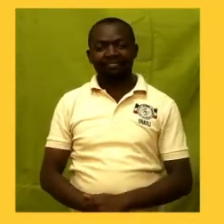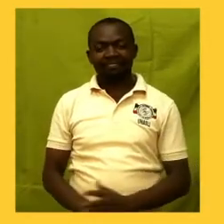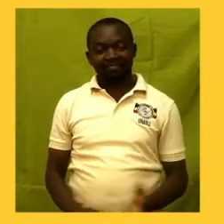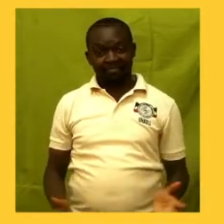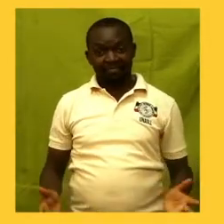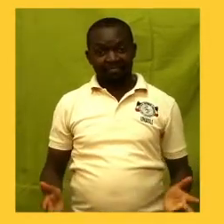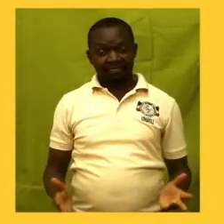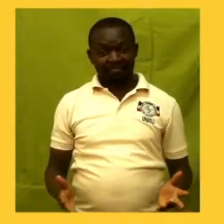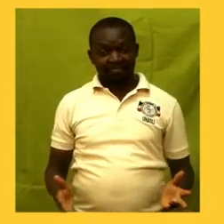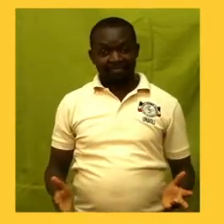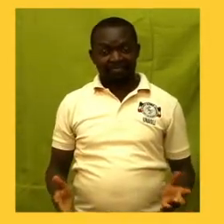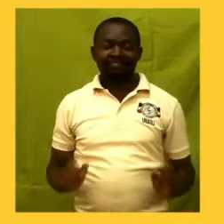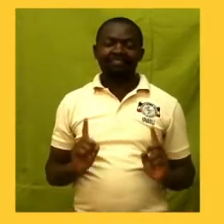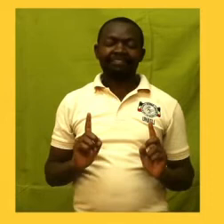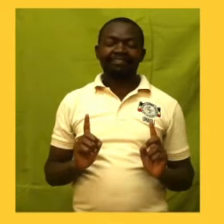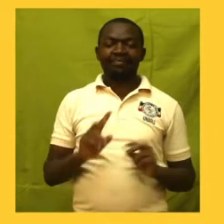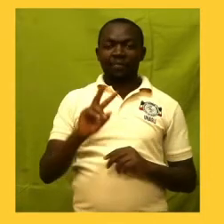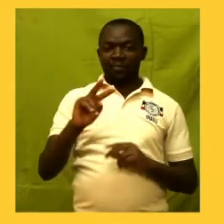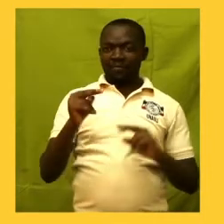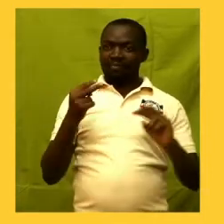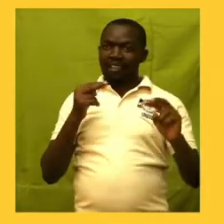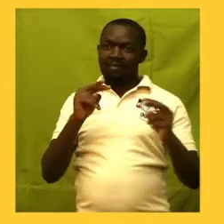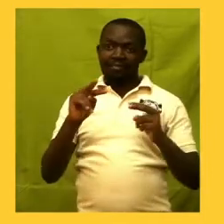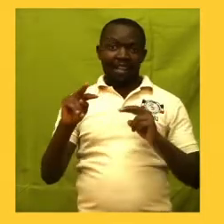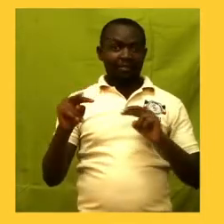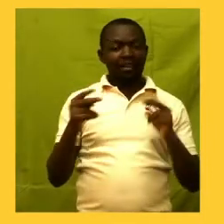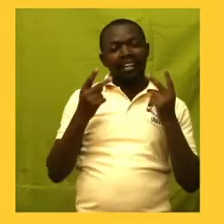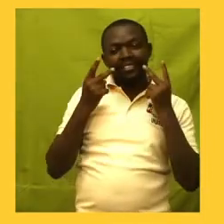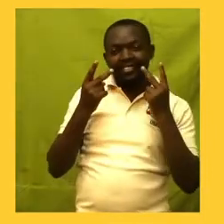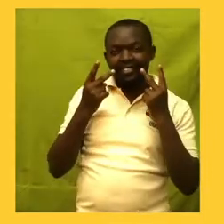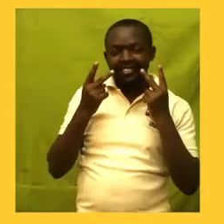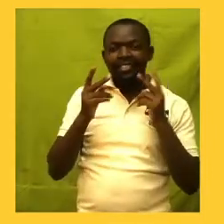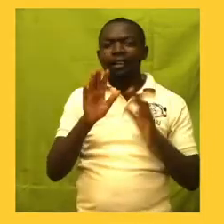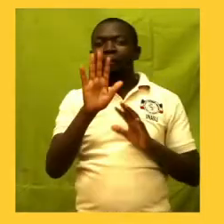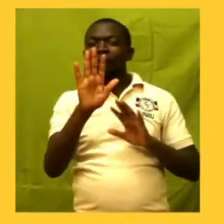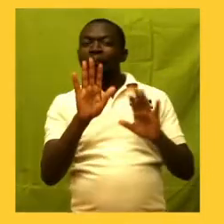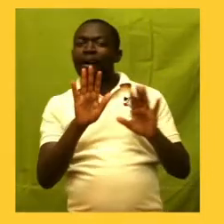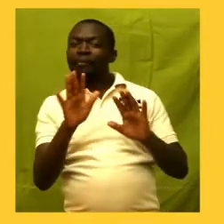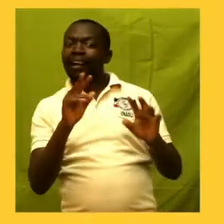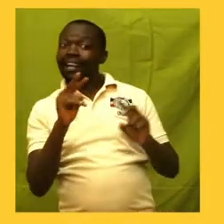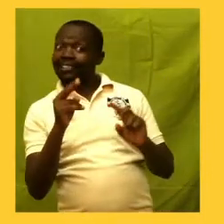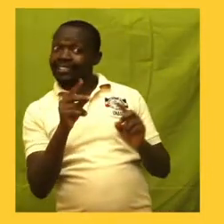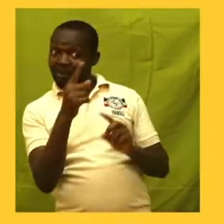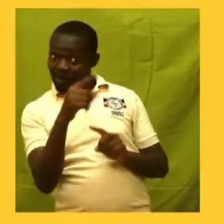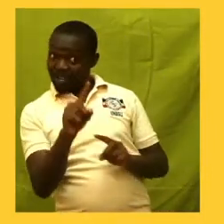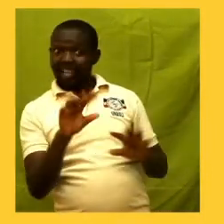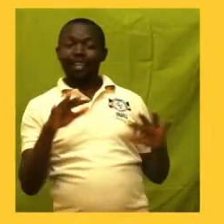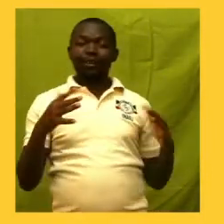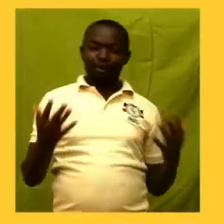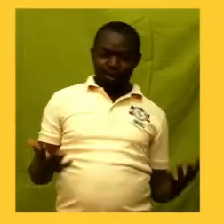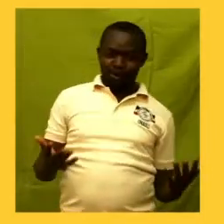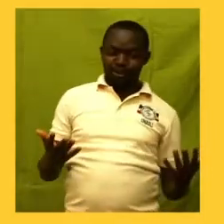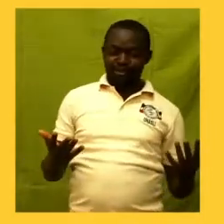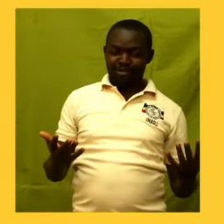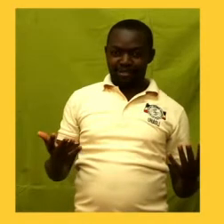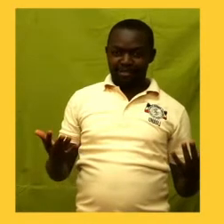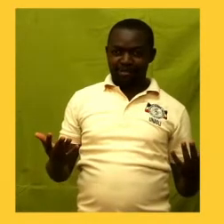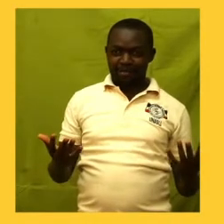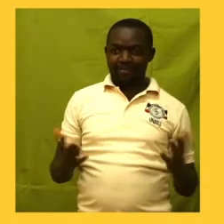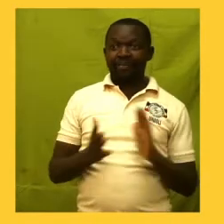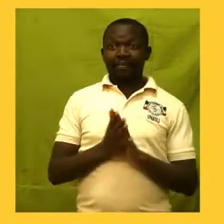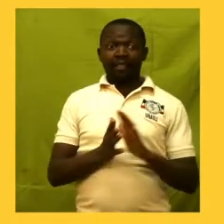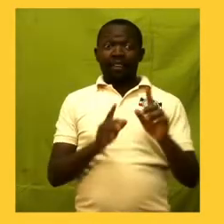Now let's get the answers and check and see whether we have the correct answers. Question